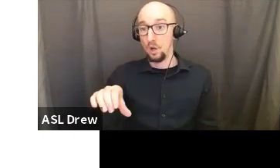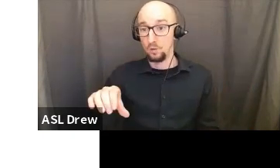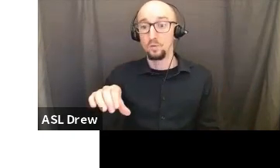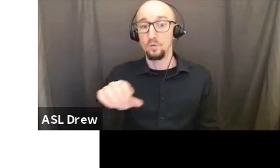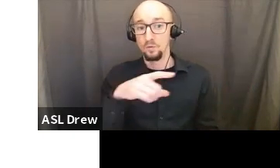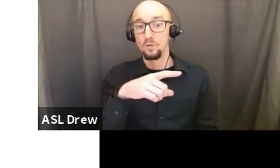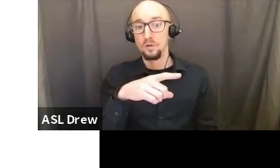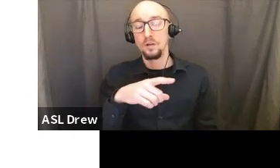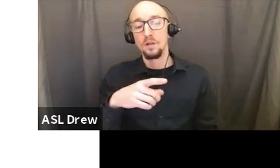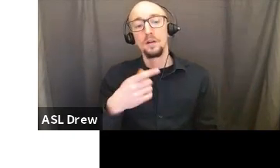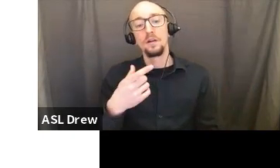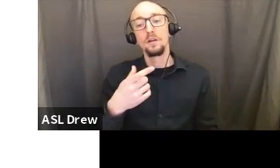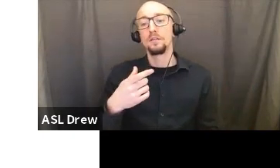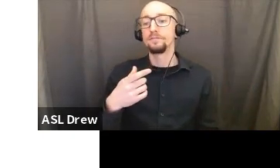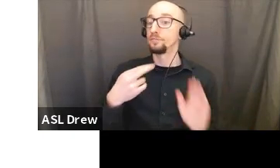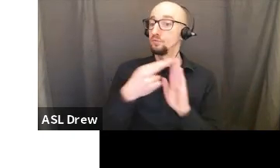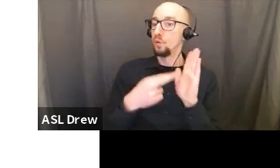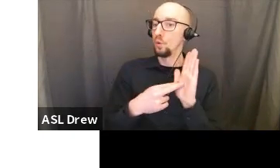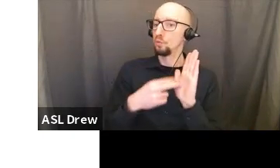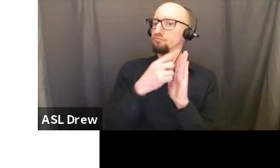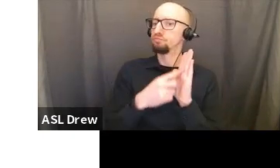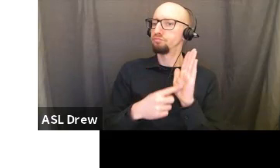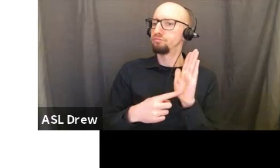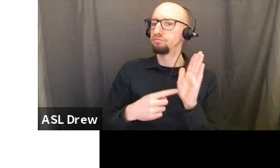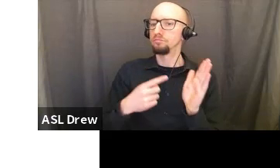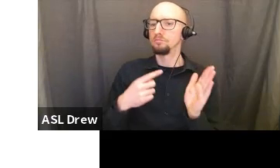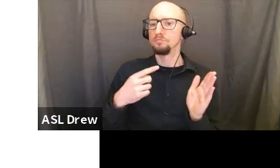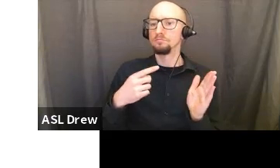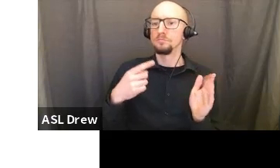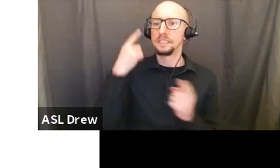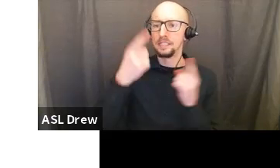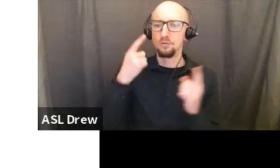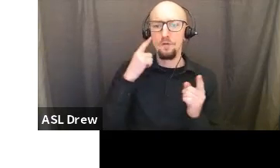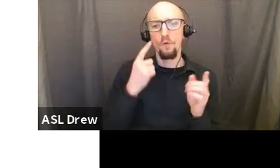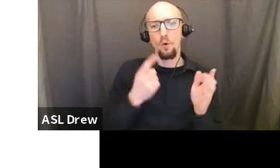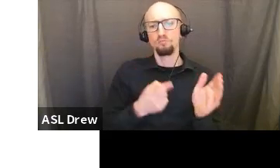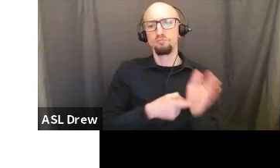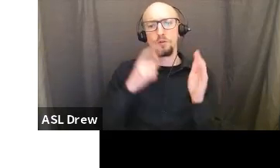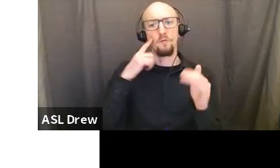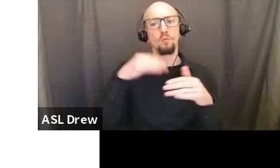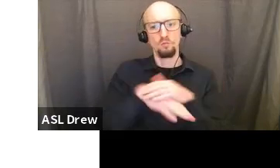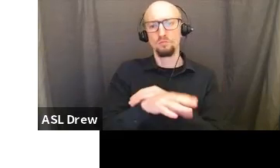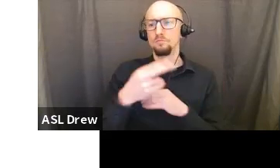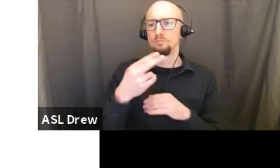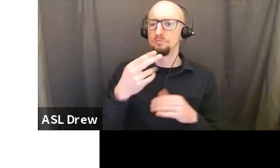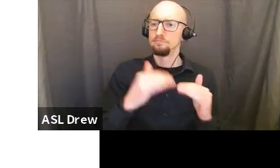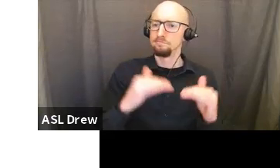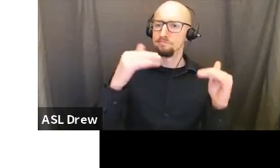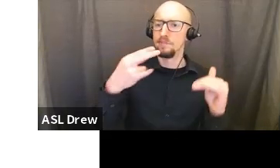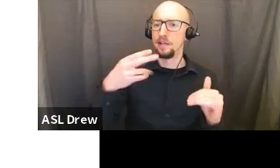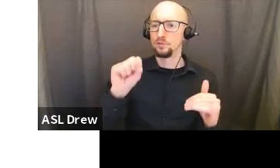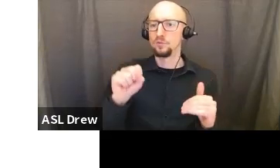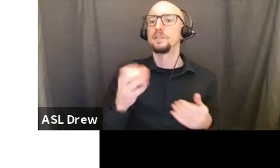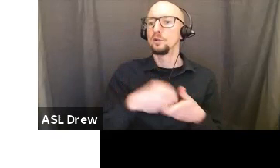academic criteria that have been considered for many years include three parts